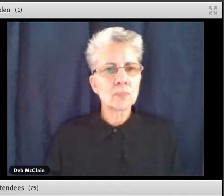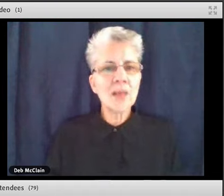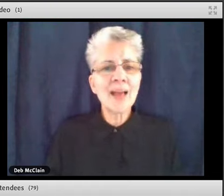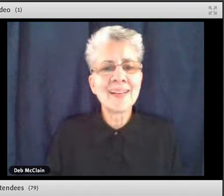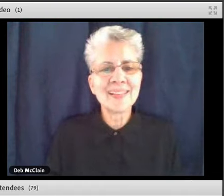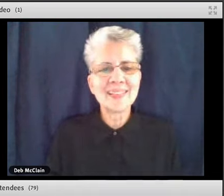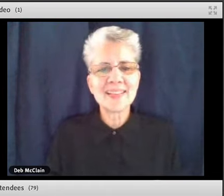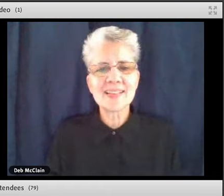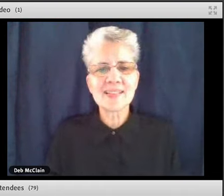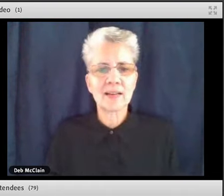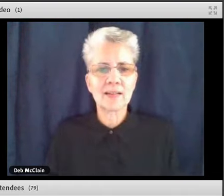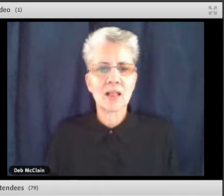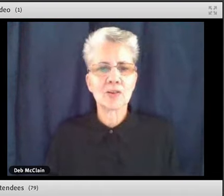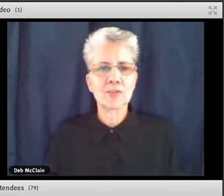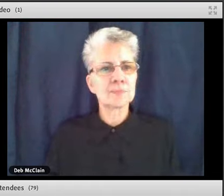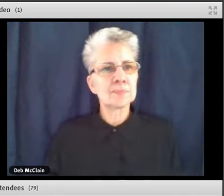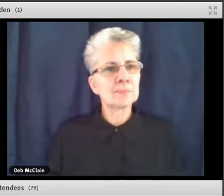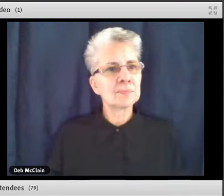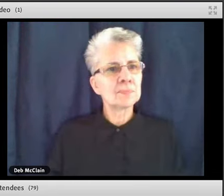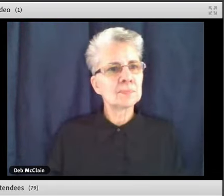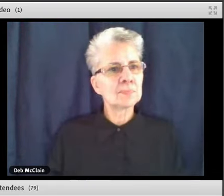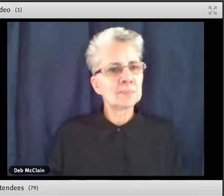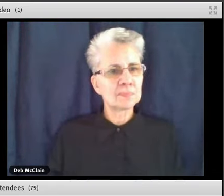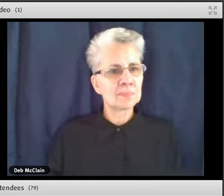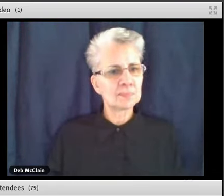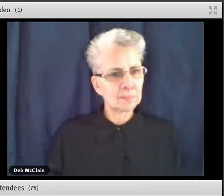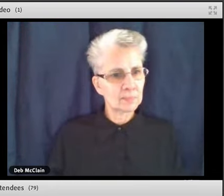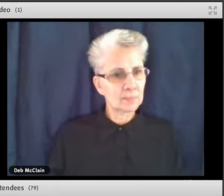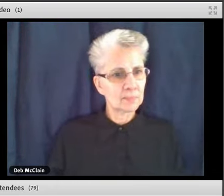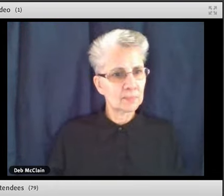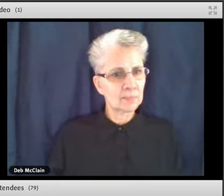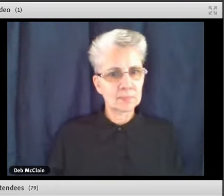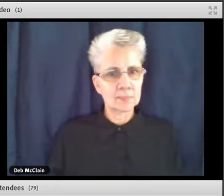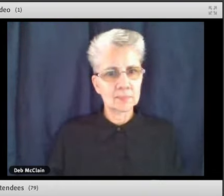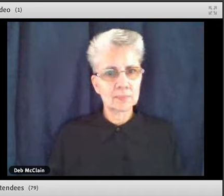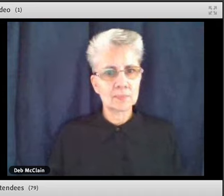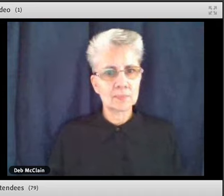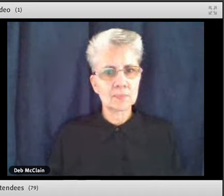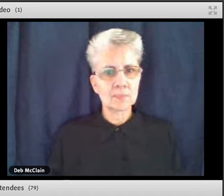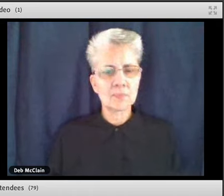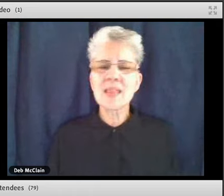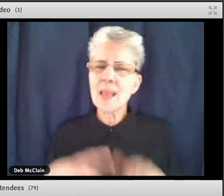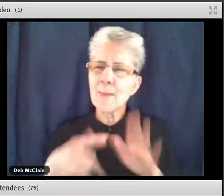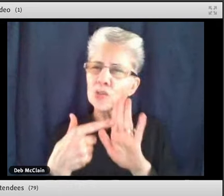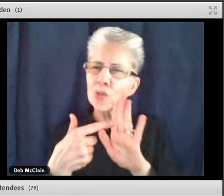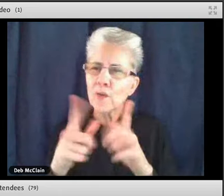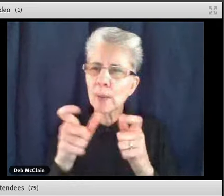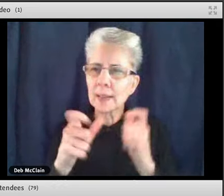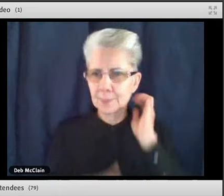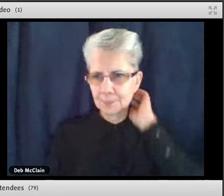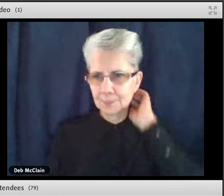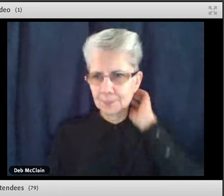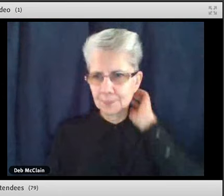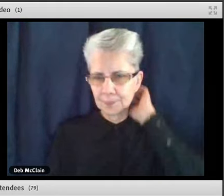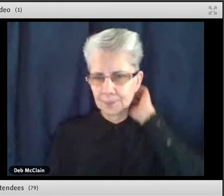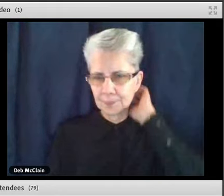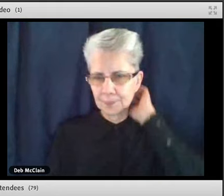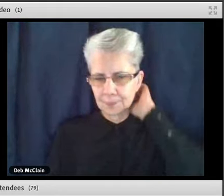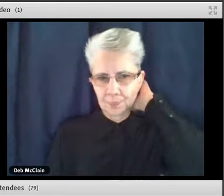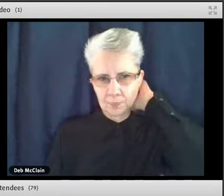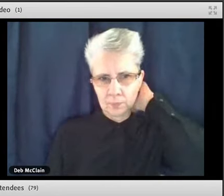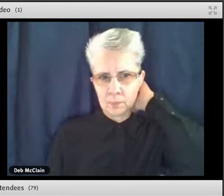can access library resources during this time. Very, very simple, right? Another one I want to show you is a public